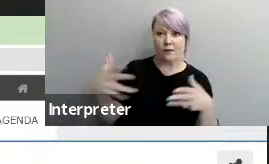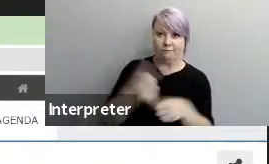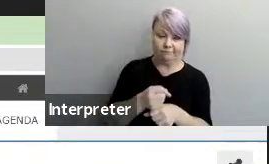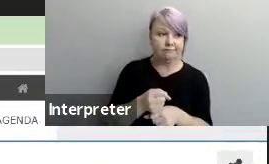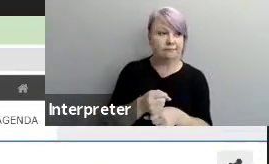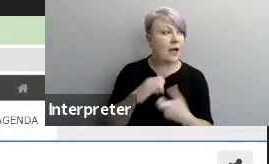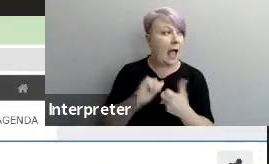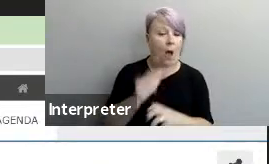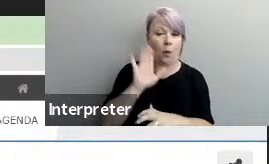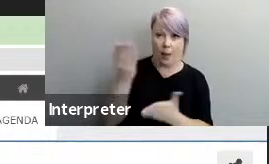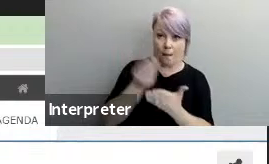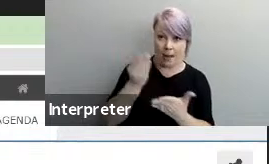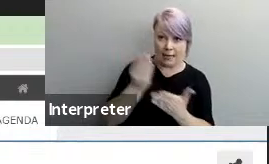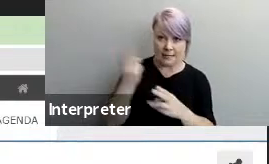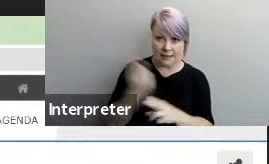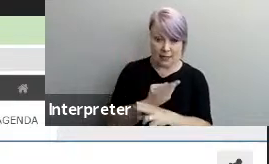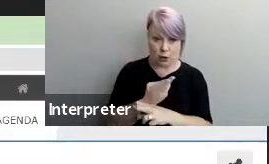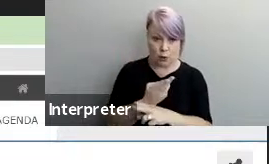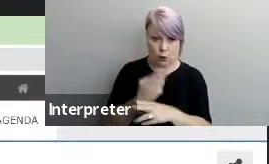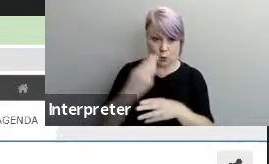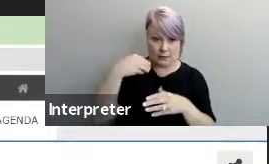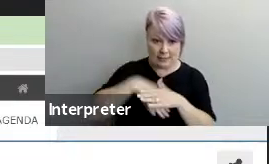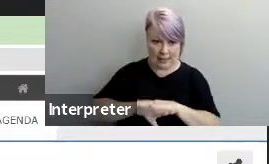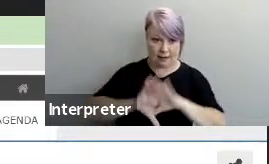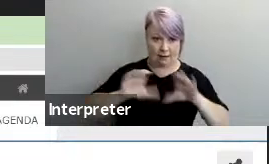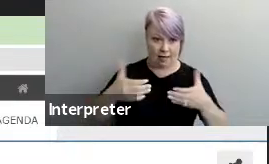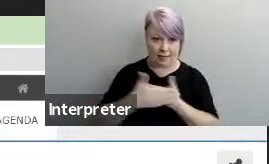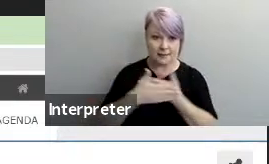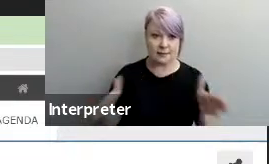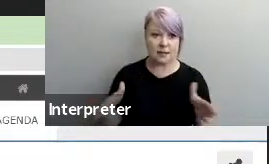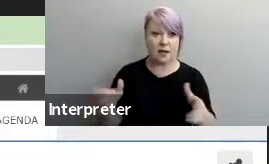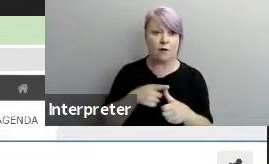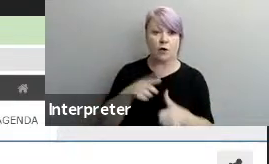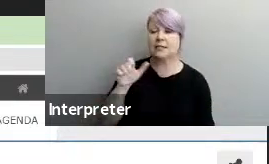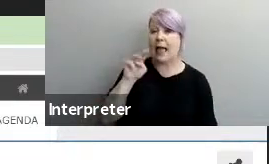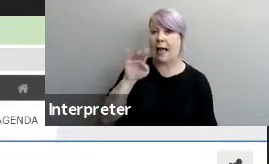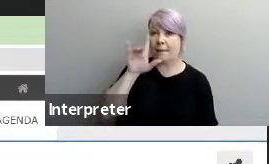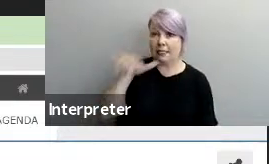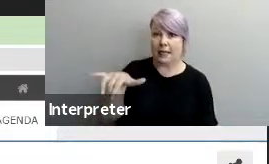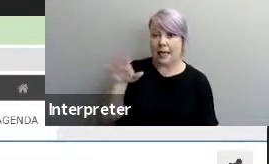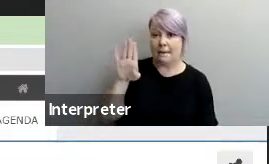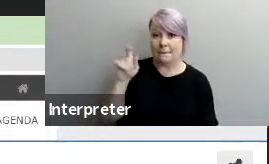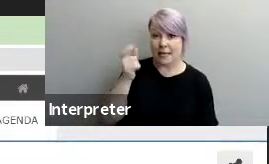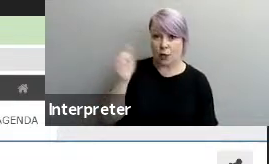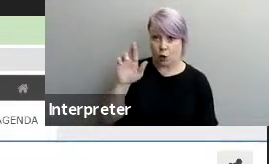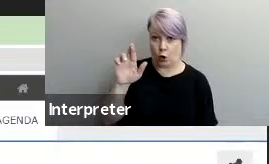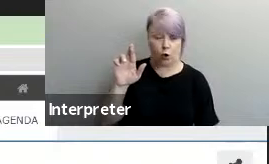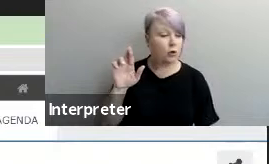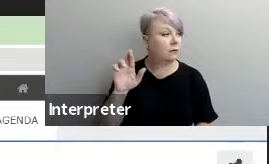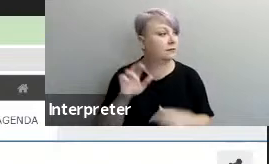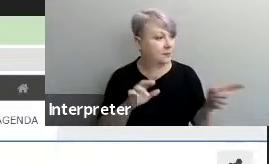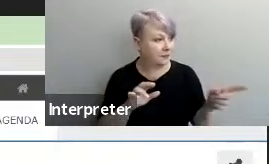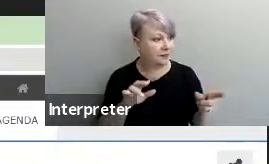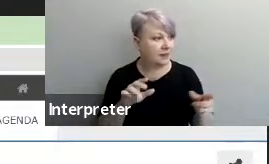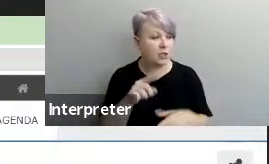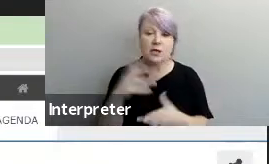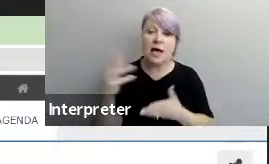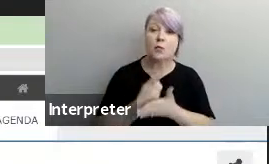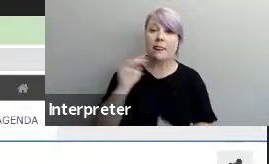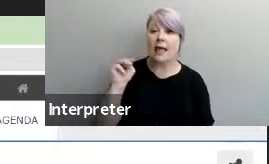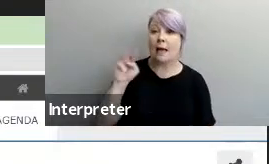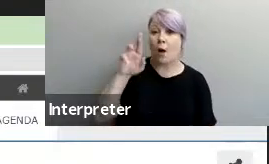being utilized in the classroom. First up will be Ms. Emily Beaker. She's won an MRTF grant.